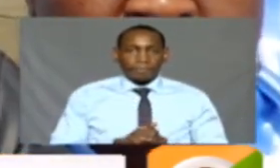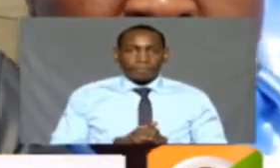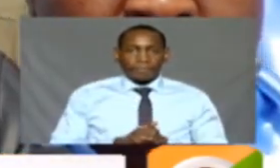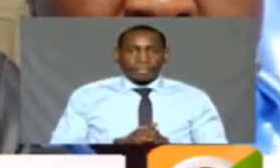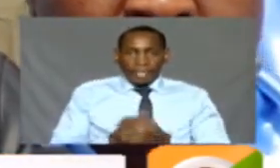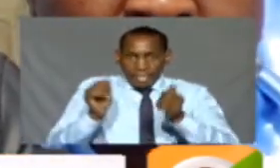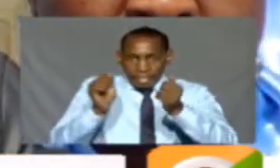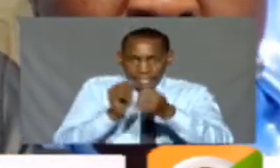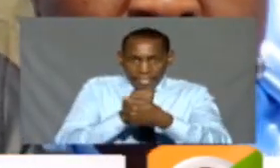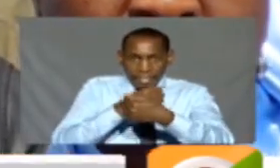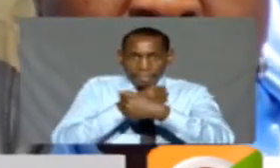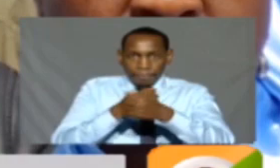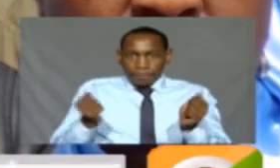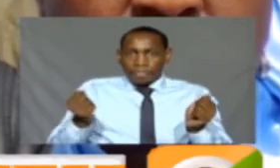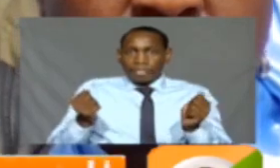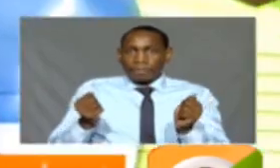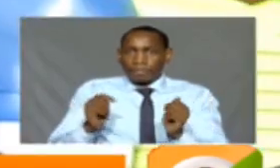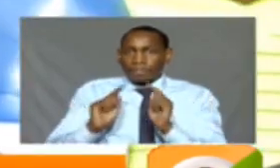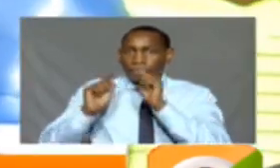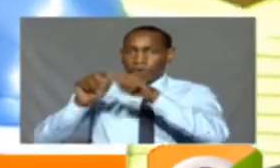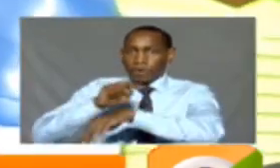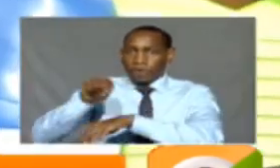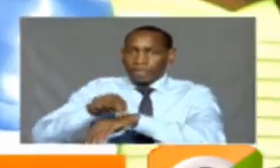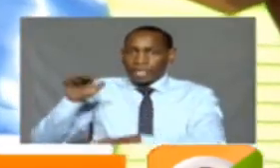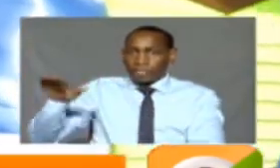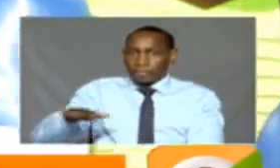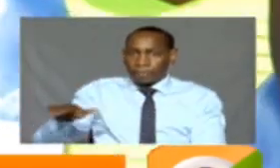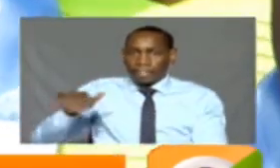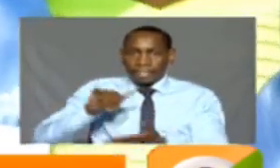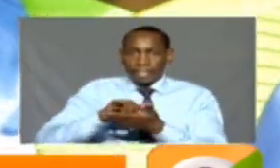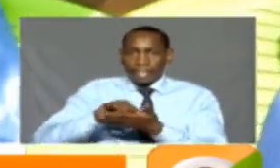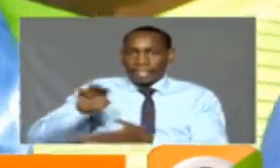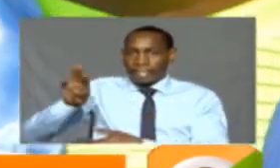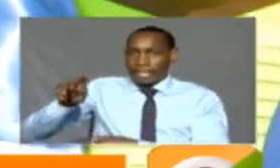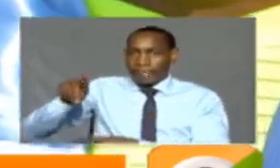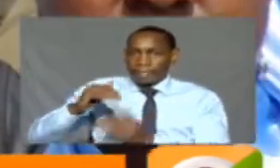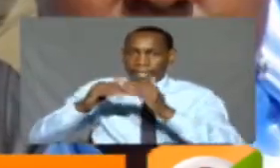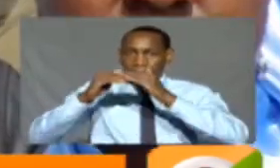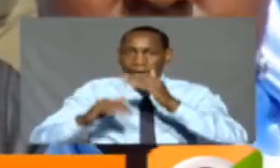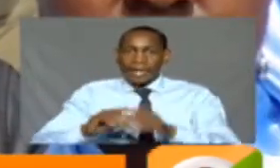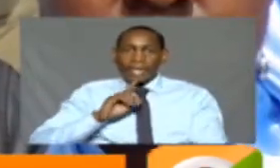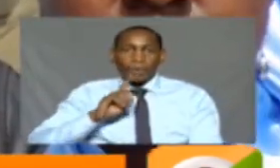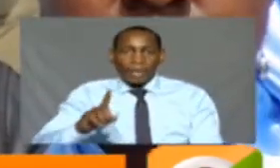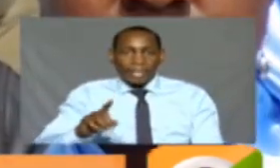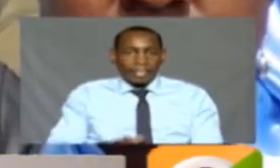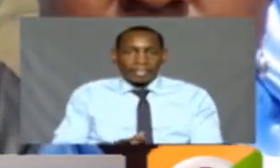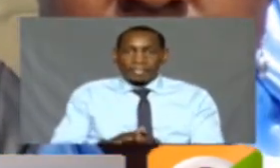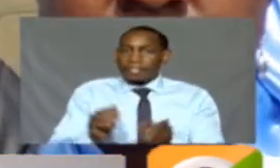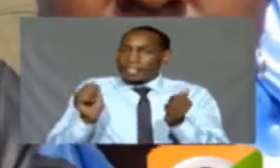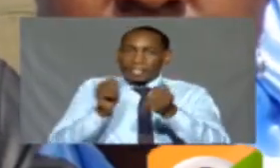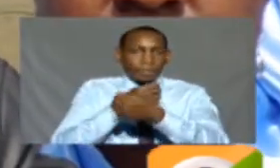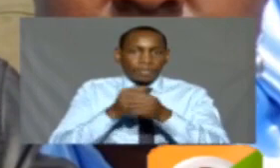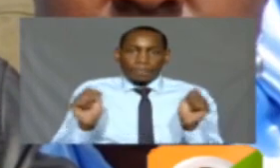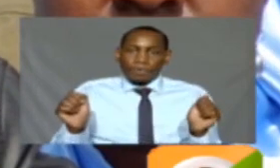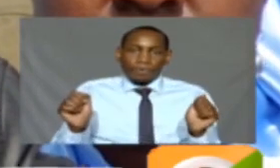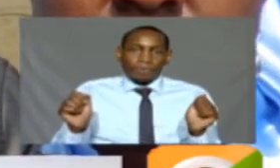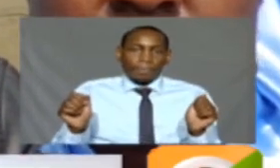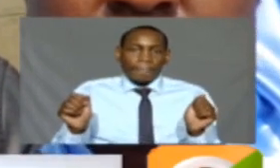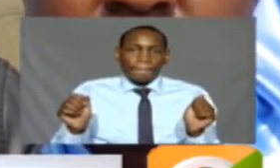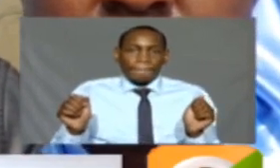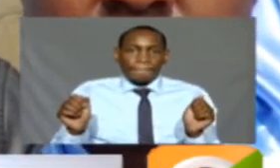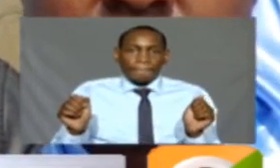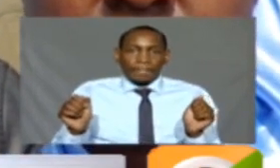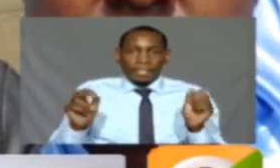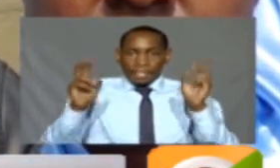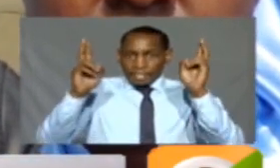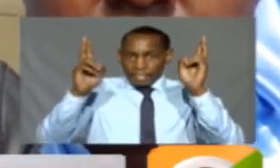You cannot end up with Kenya National Assembly ambayo sasa wabunge ni chini ya 100. It is not practical. Kwa